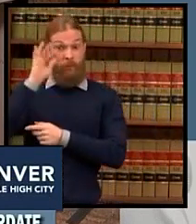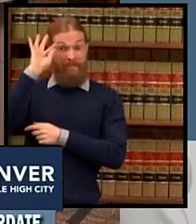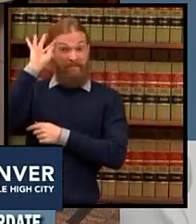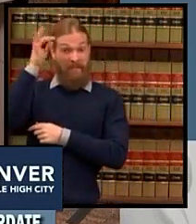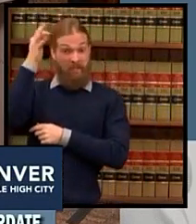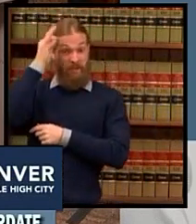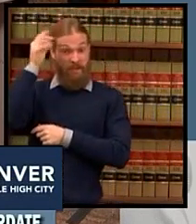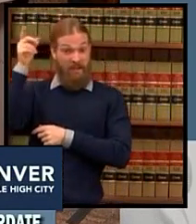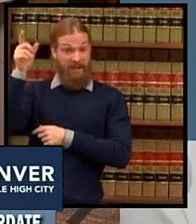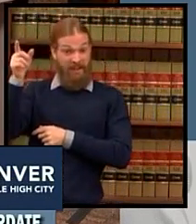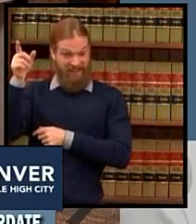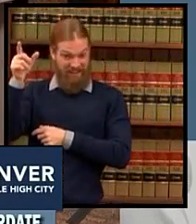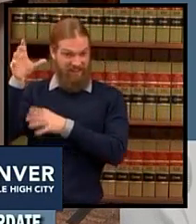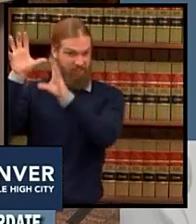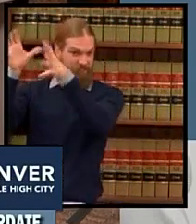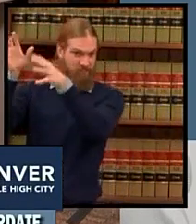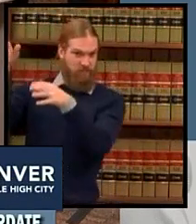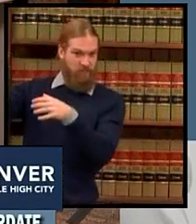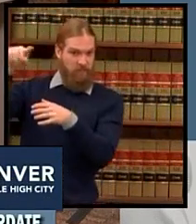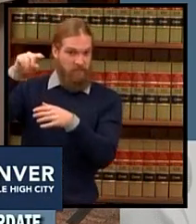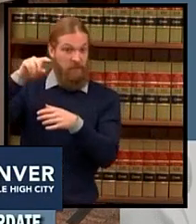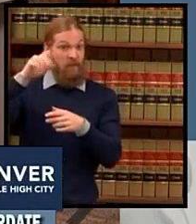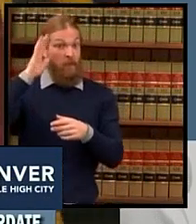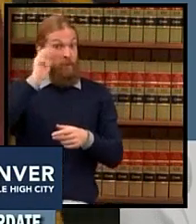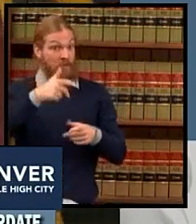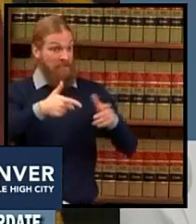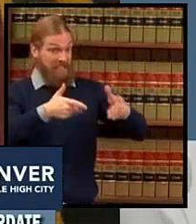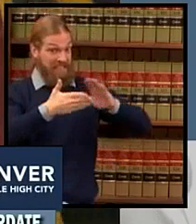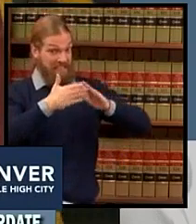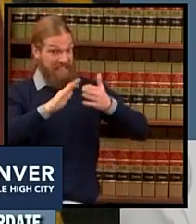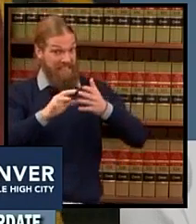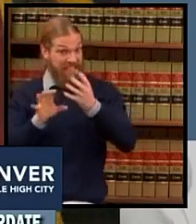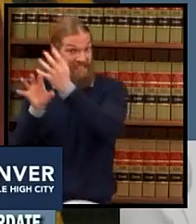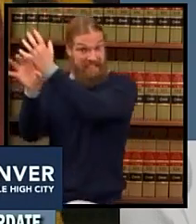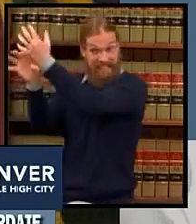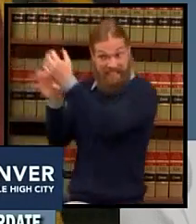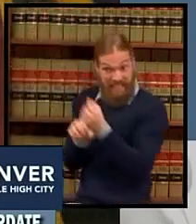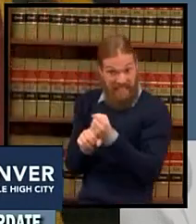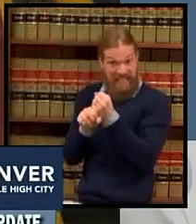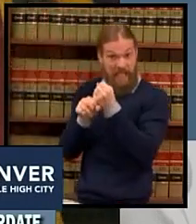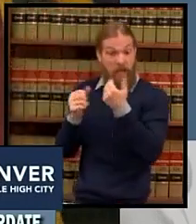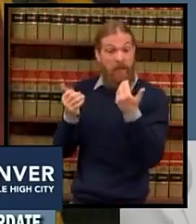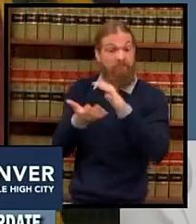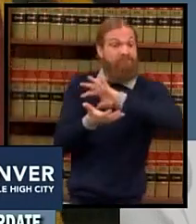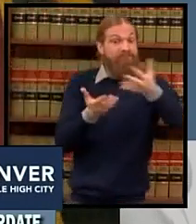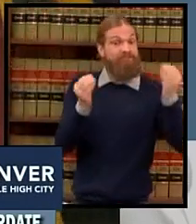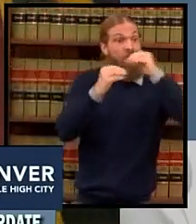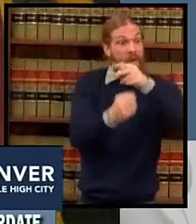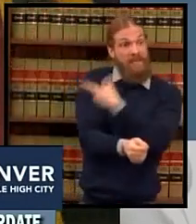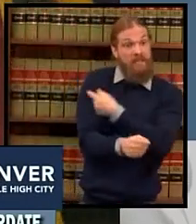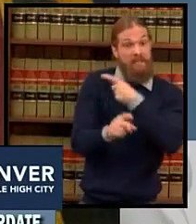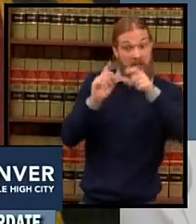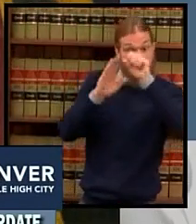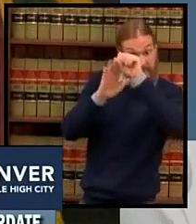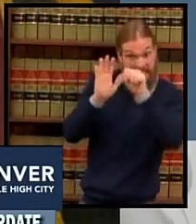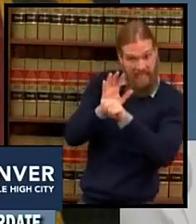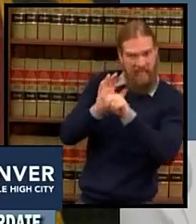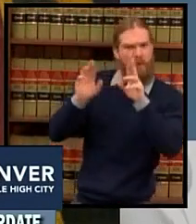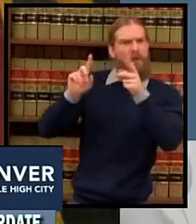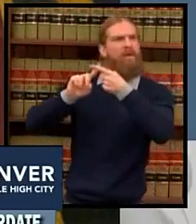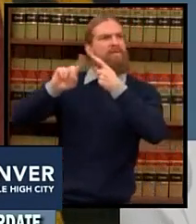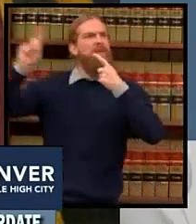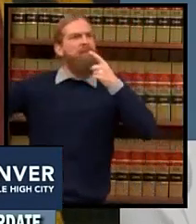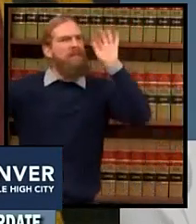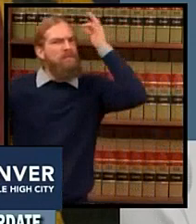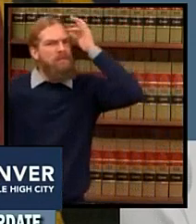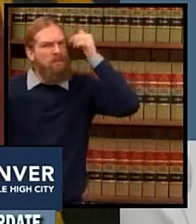the state, or will it be directly from the federal government when it comes to the vaccine? Yeah, I'll let Bob answer your second question, Gabrielle, but we